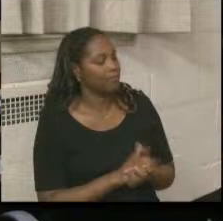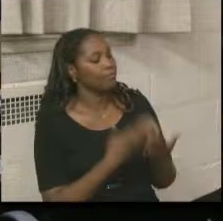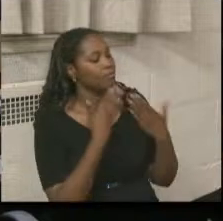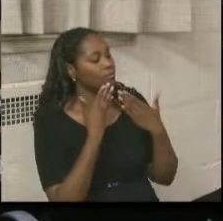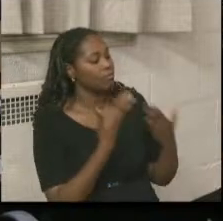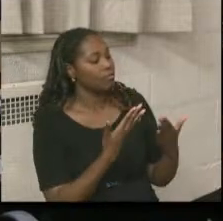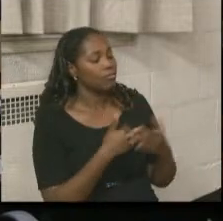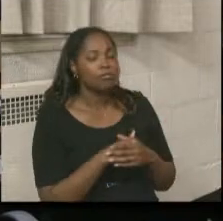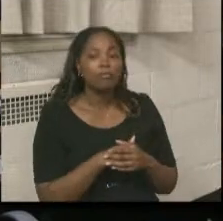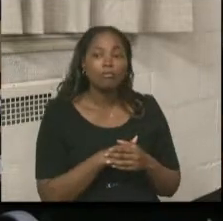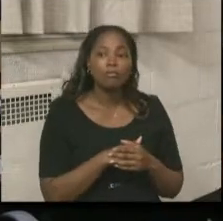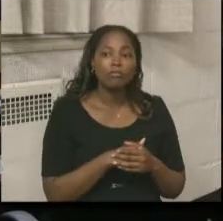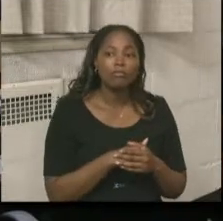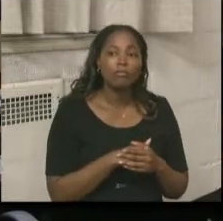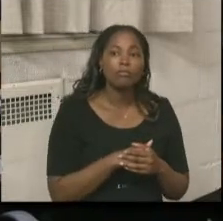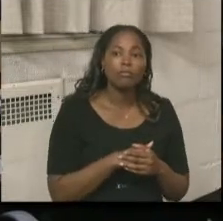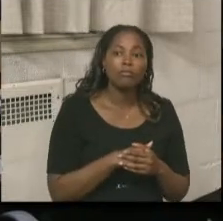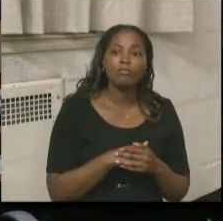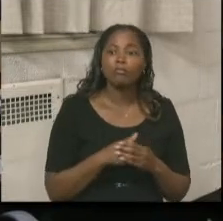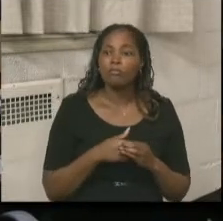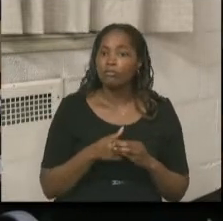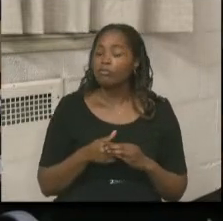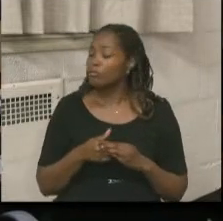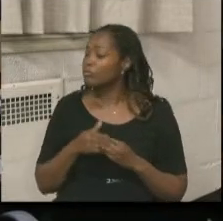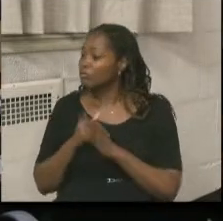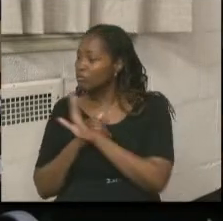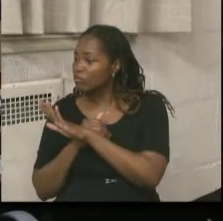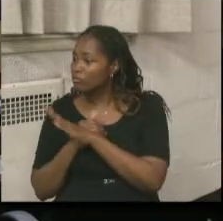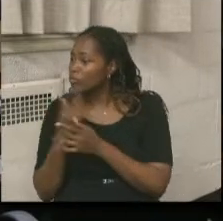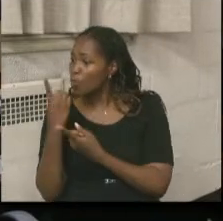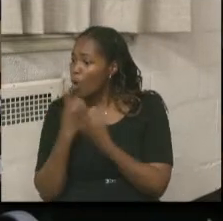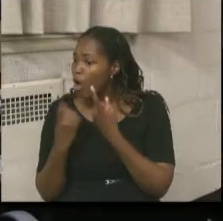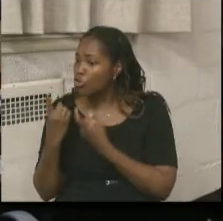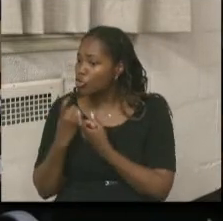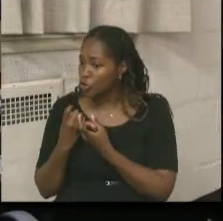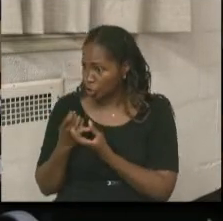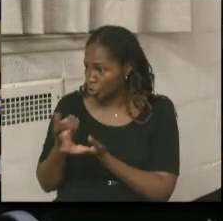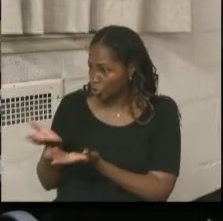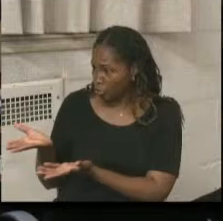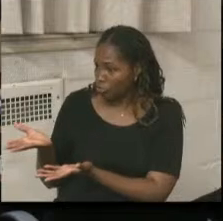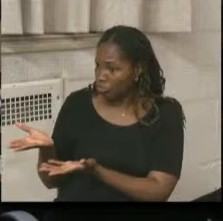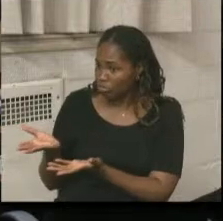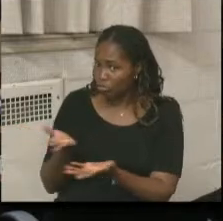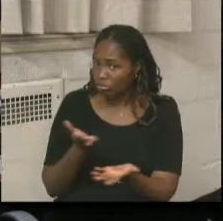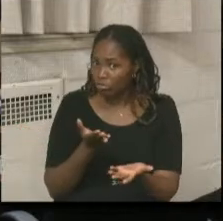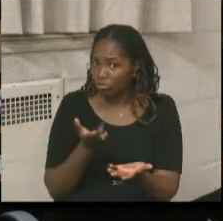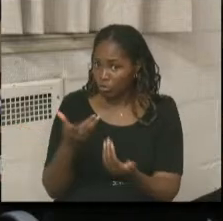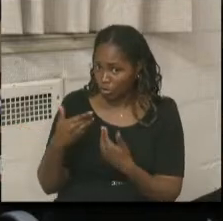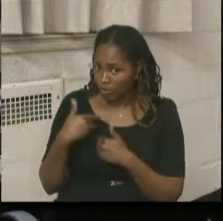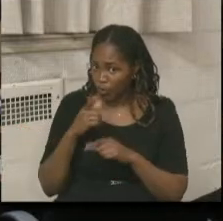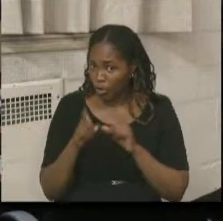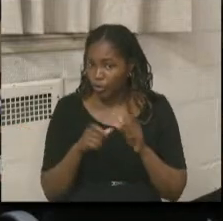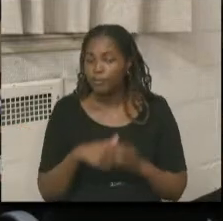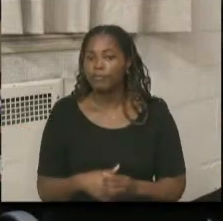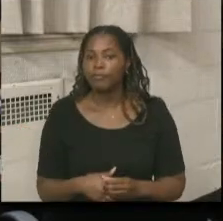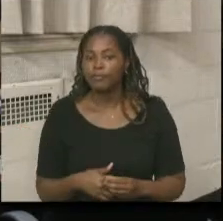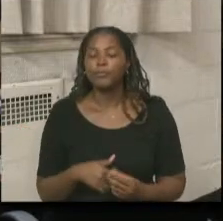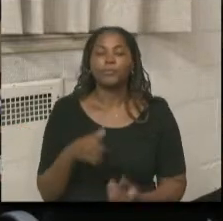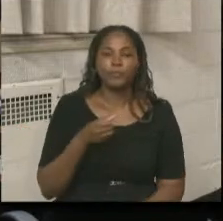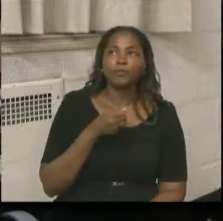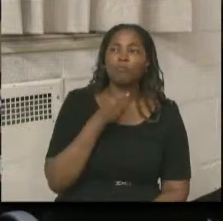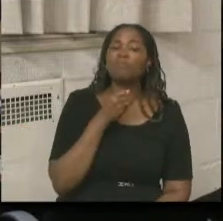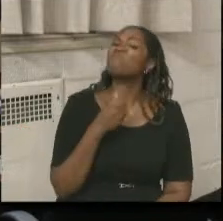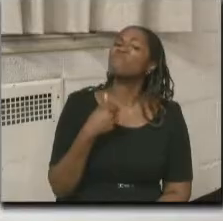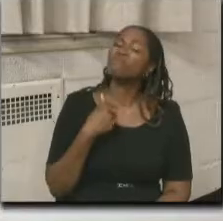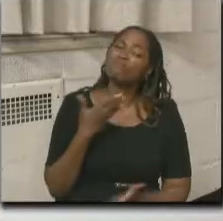Board member, the question before us, a motion, that's what, yes. I